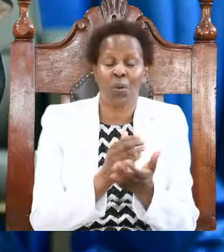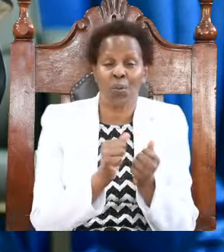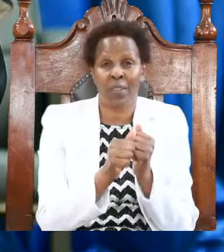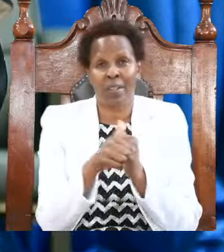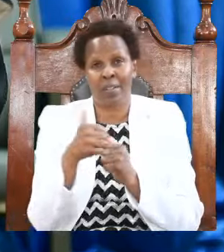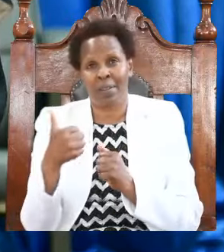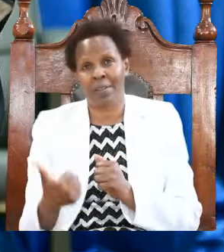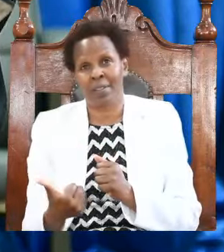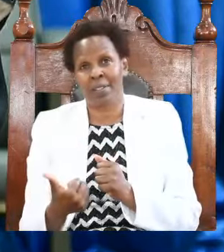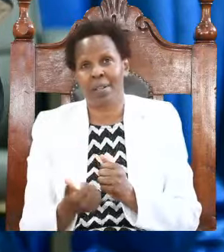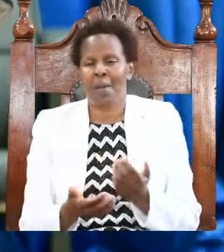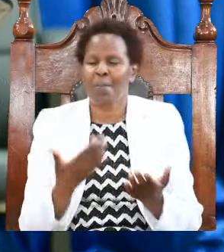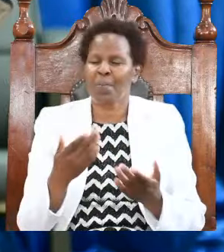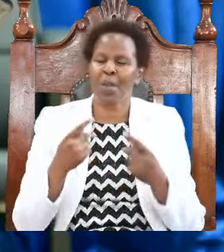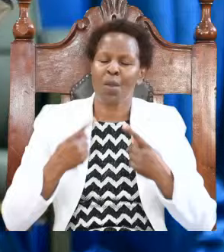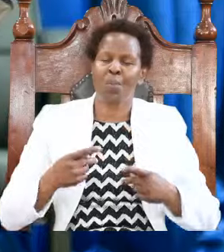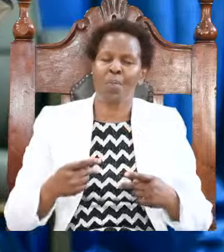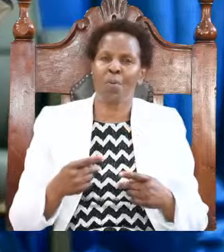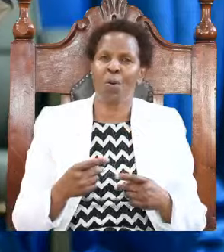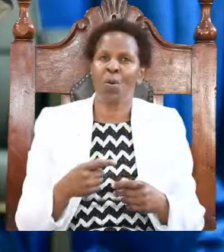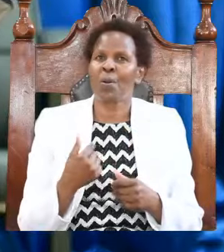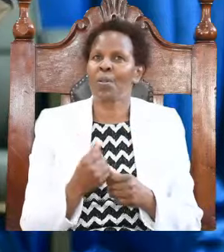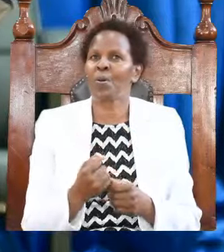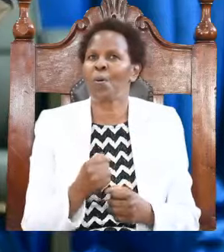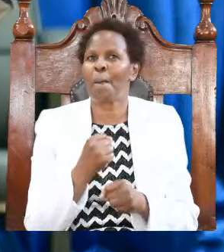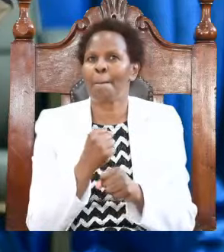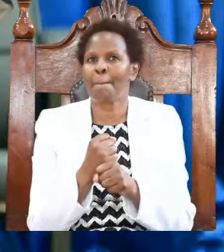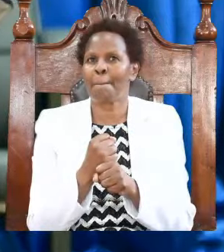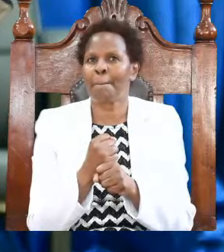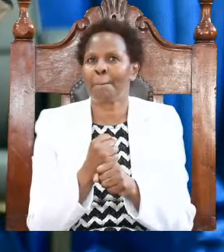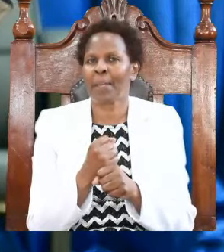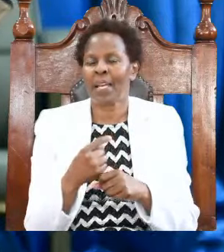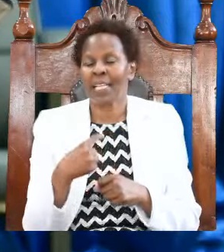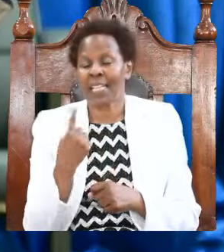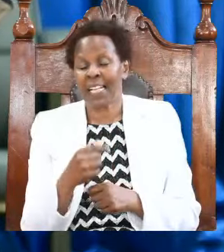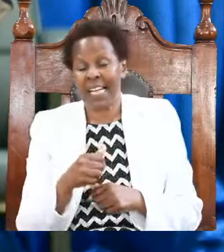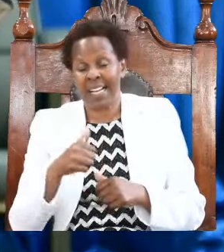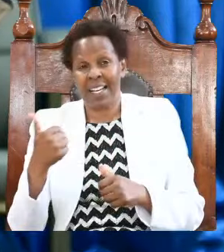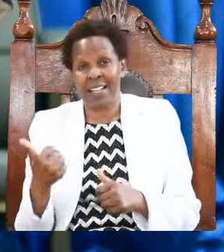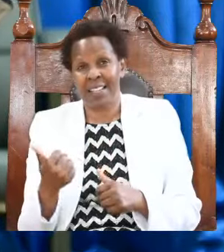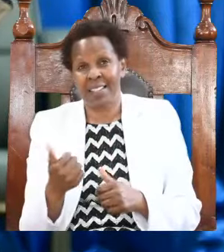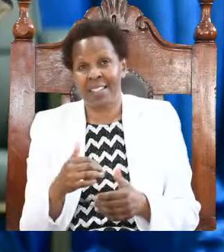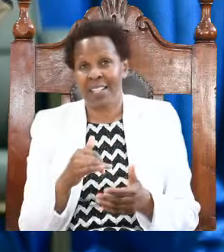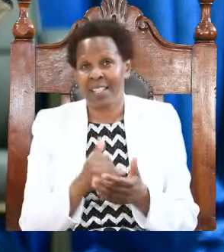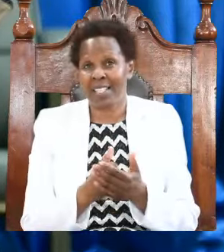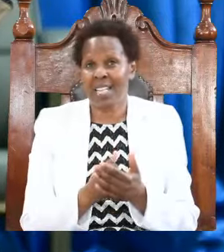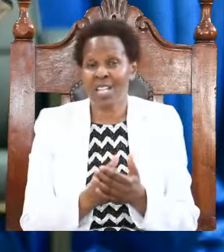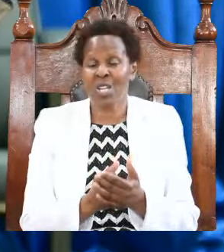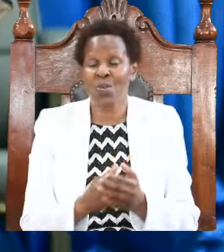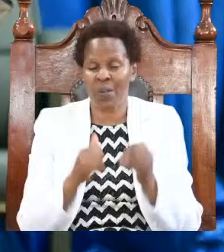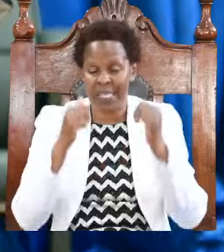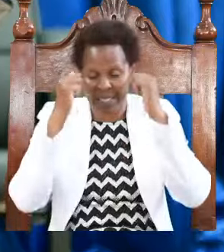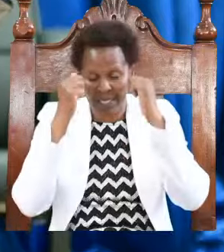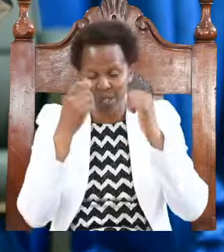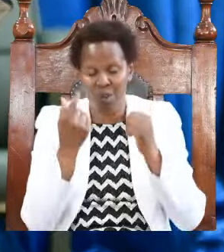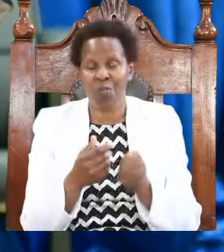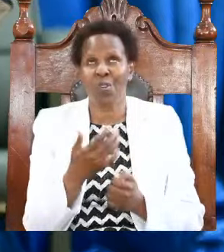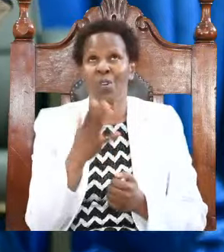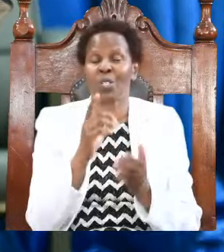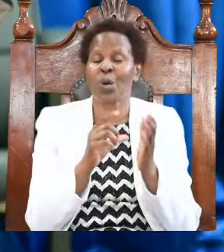people? Maybe the people you meet with, do you take time to tell them, today in my personal devotion, this is what I was